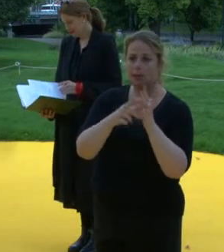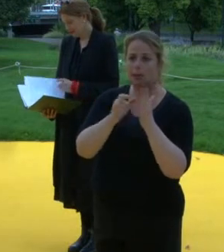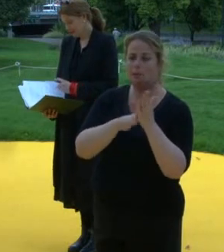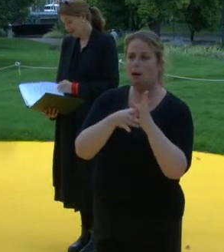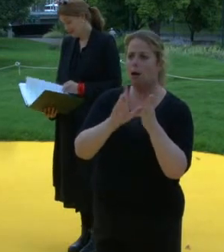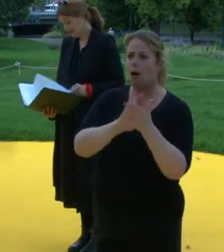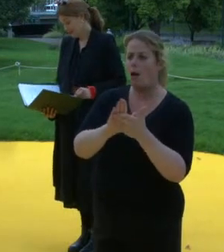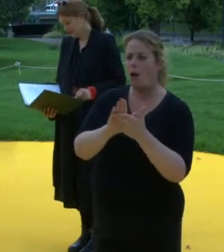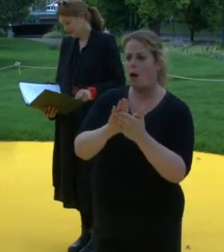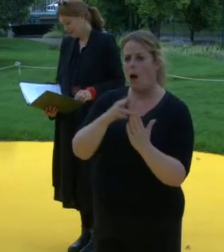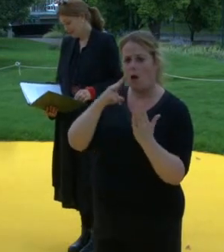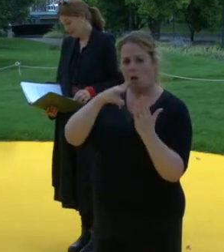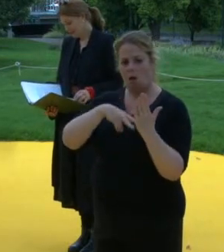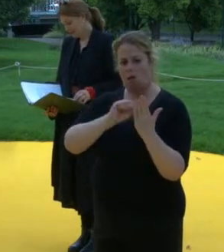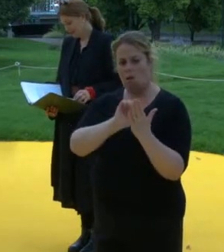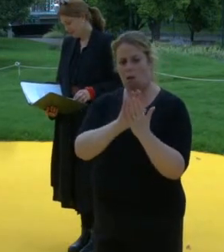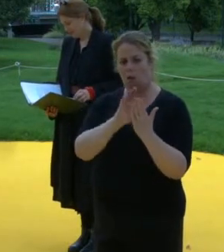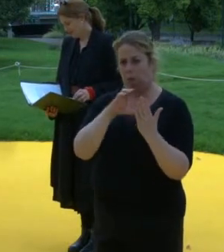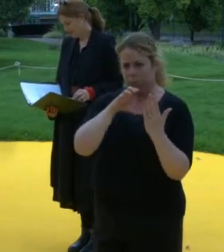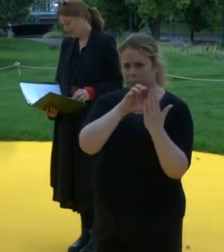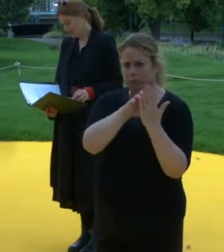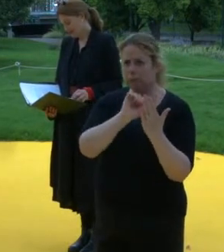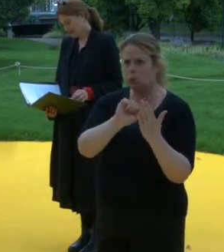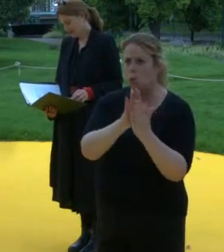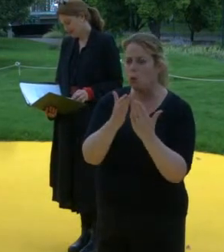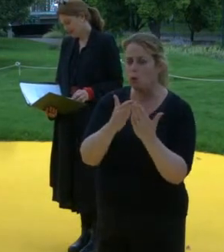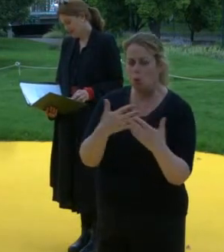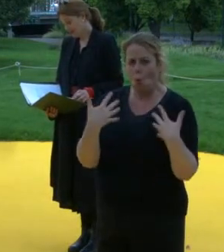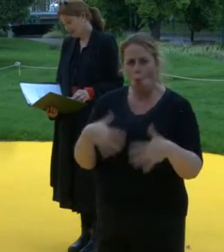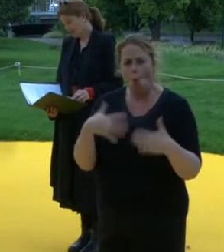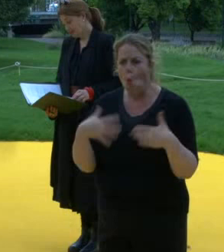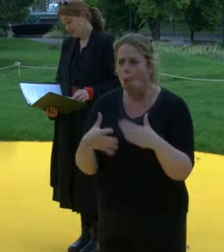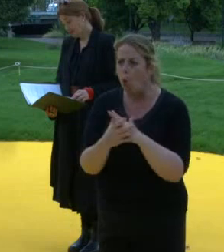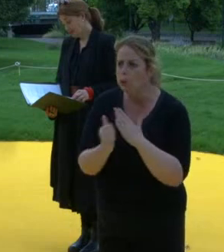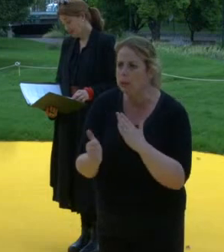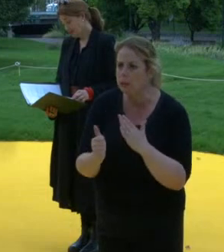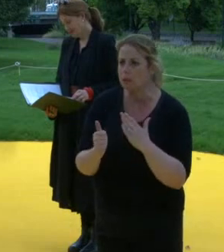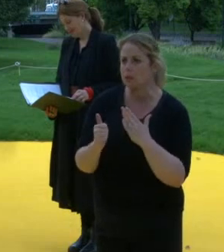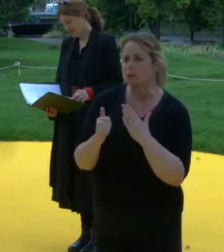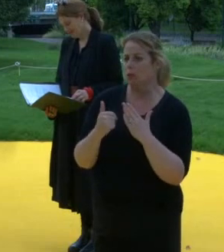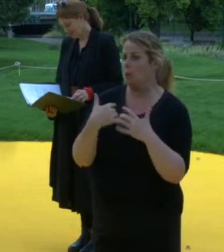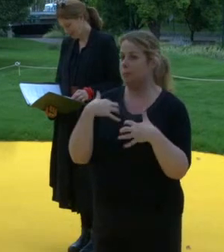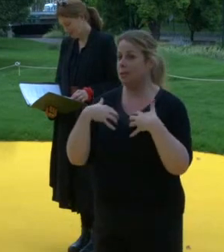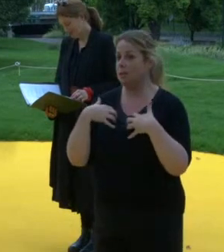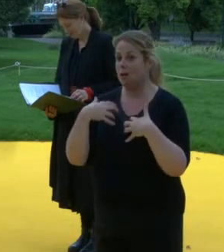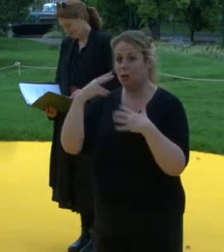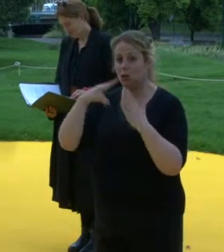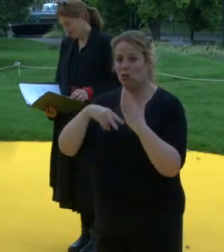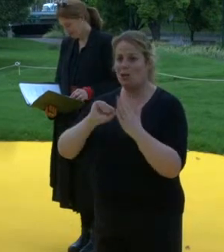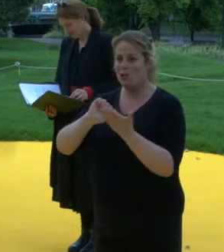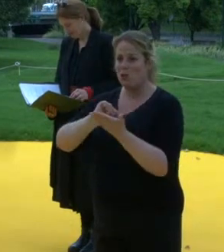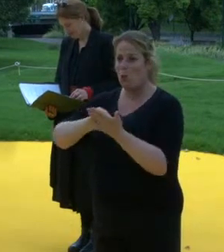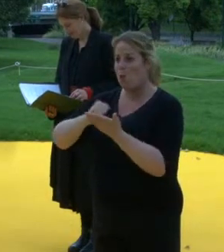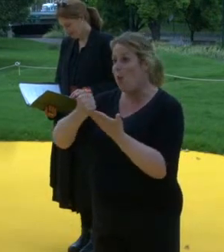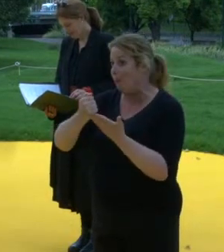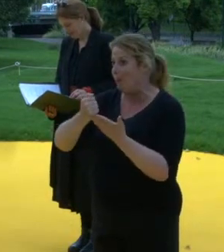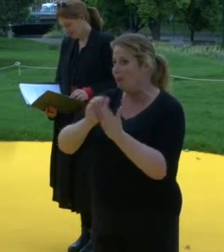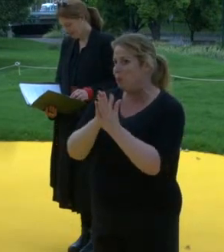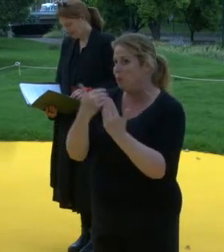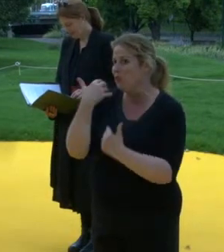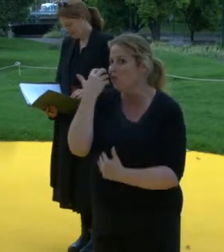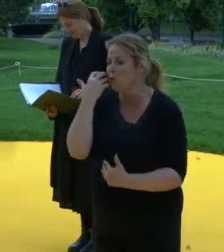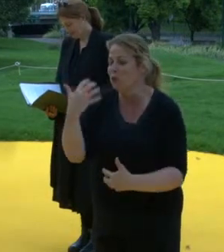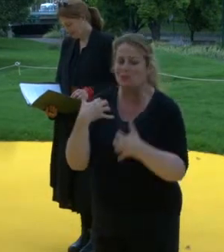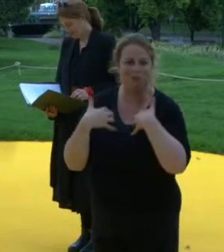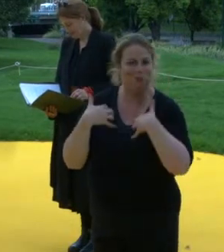blown away by your talent, and I'm so looking forward to reading your published versions of your books in the future. I'm really